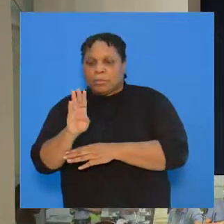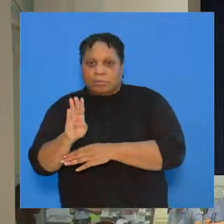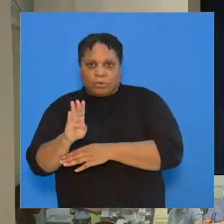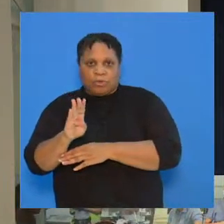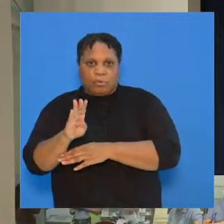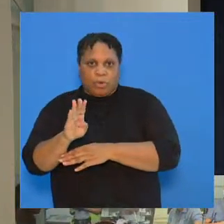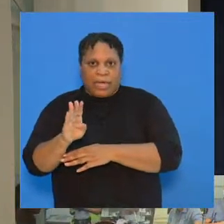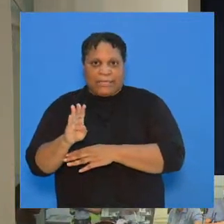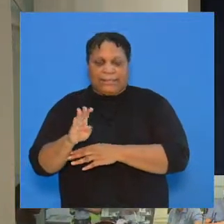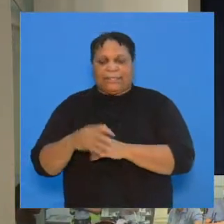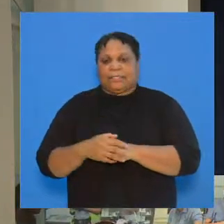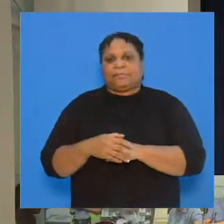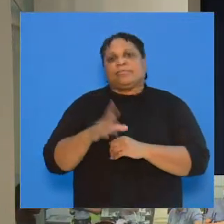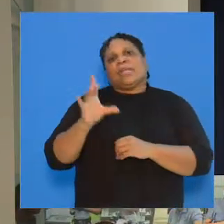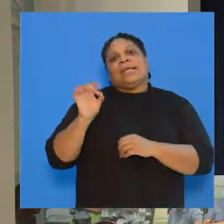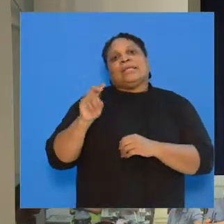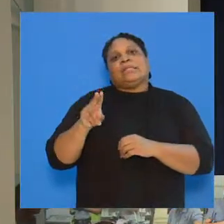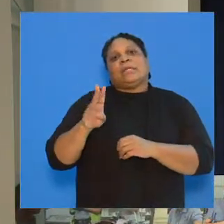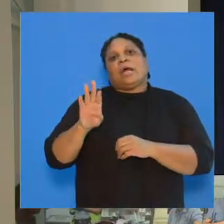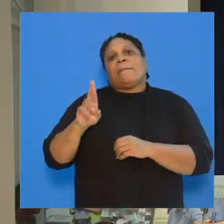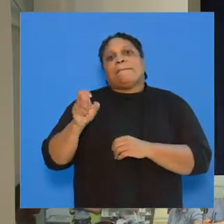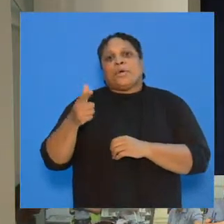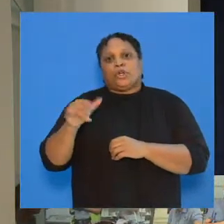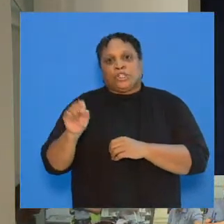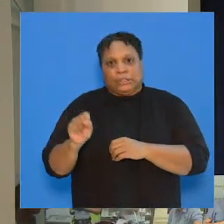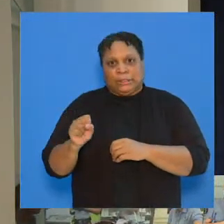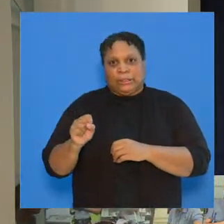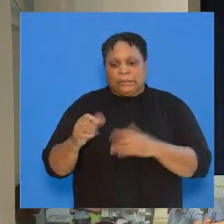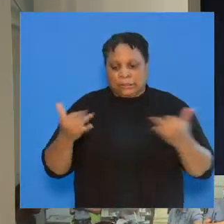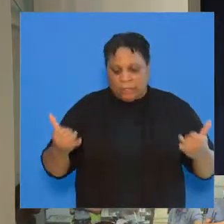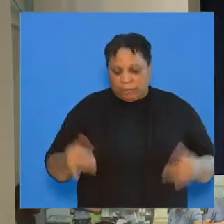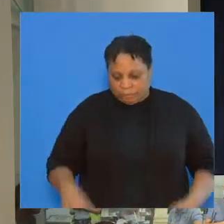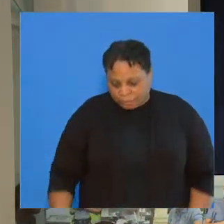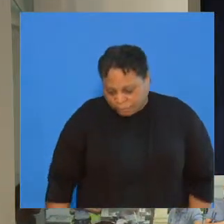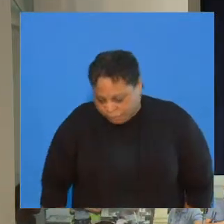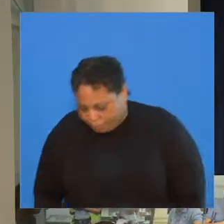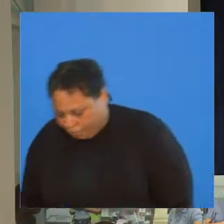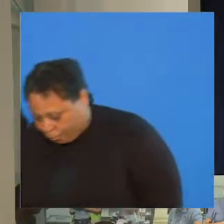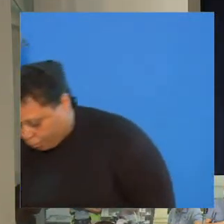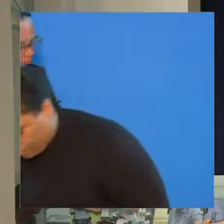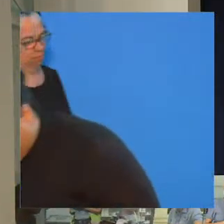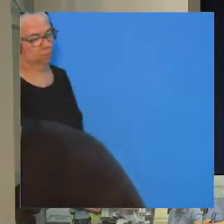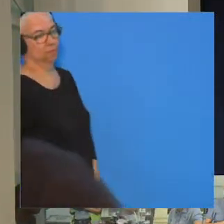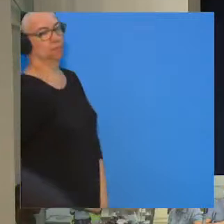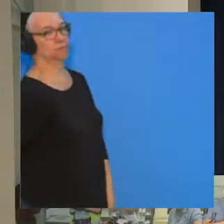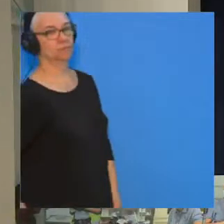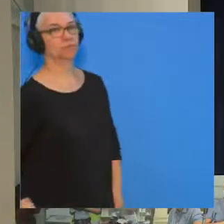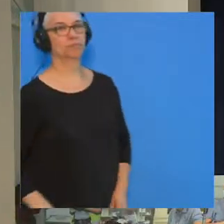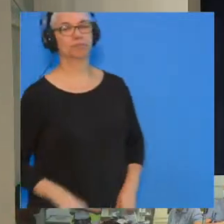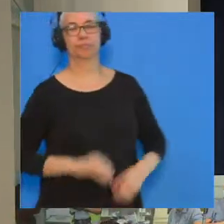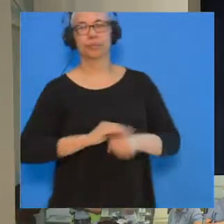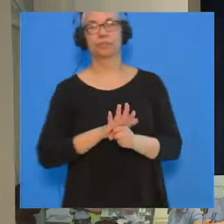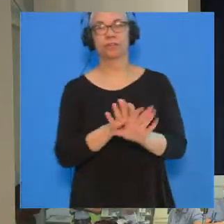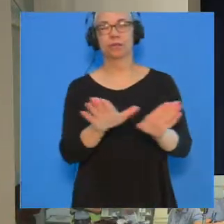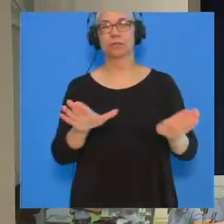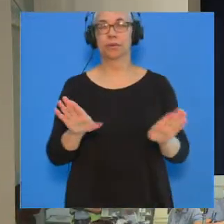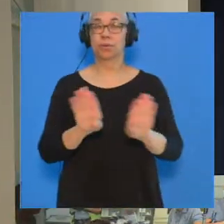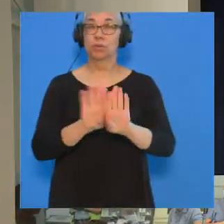Good evening, Don Burgess, Bermuda Broadcasting. On the COVID-19 reopening